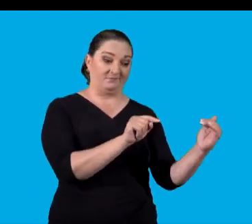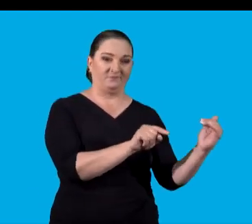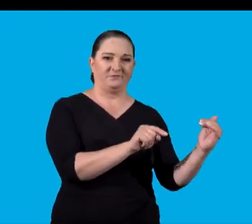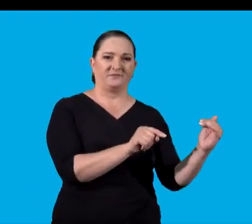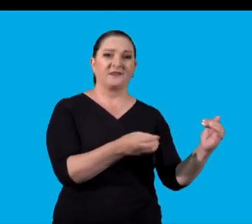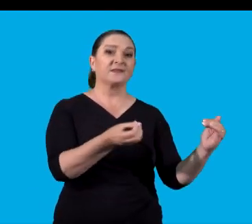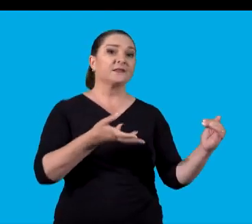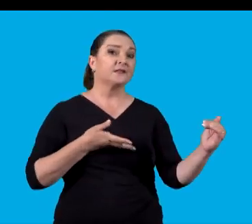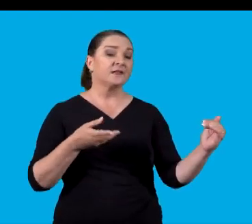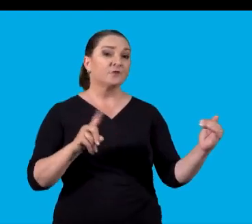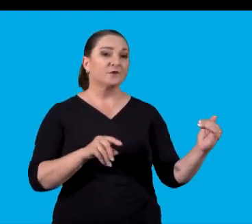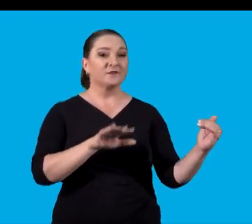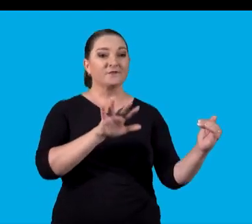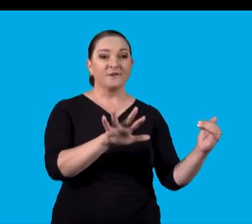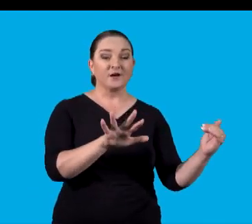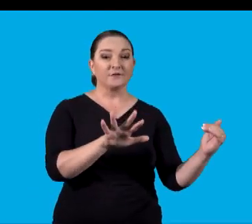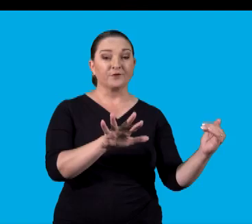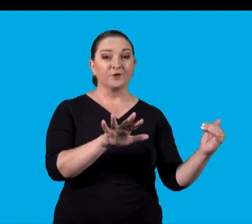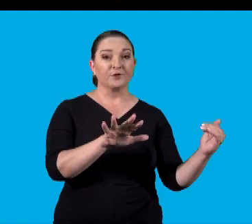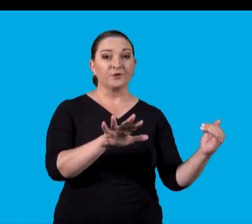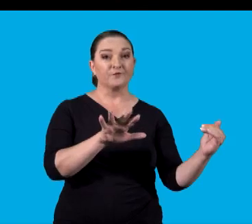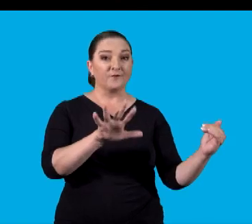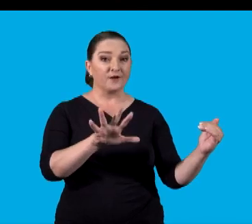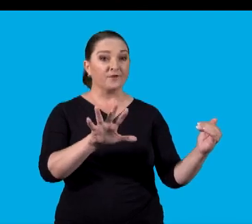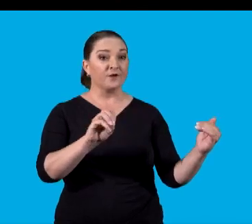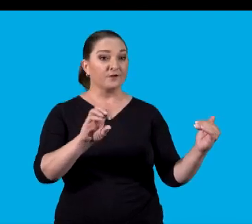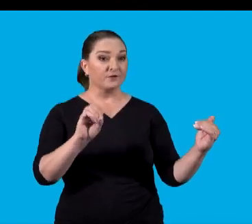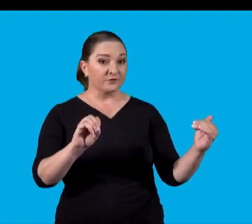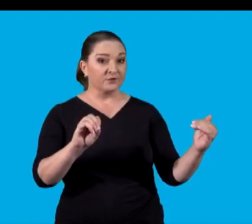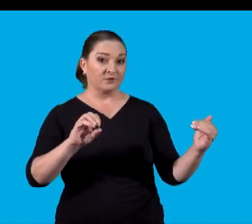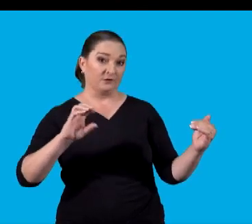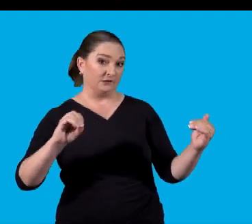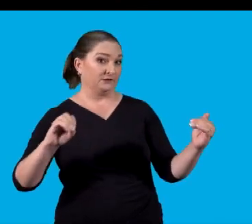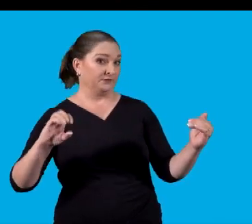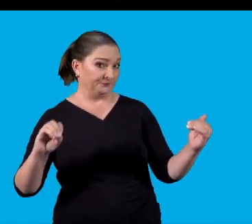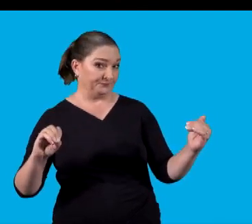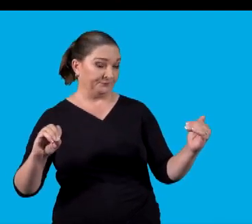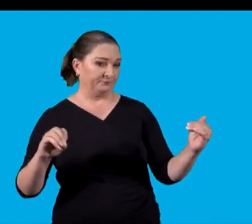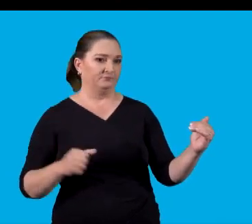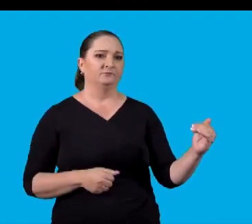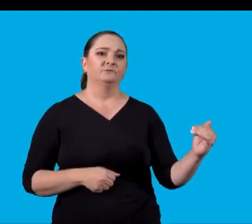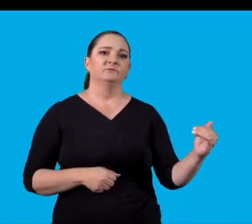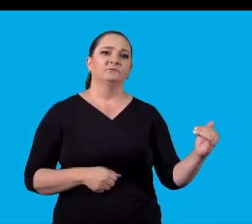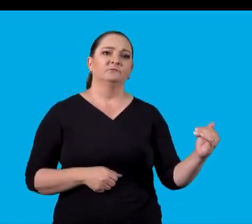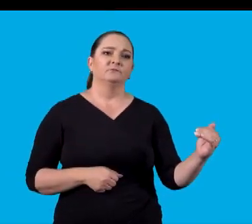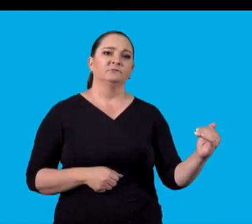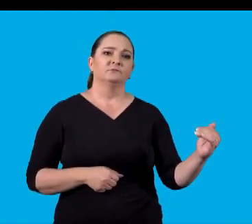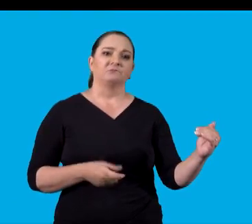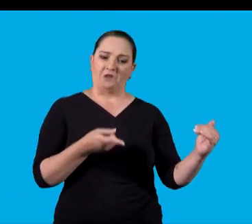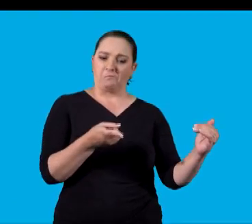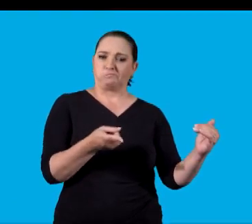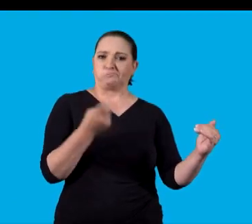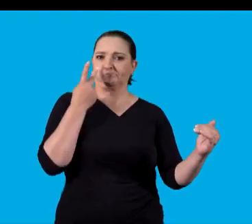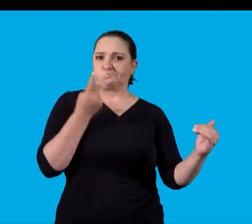2.75 Rand. At 2.75 Rand. That is going to give me 5.5 million. That is going to give